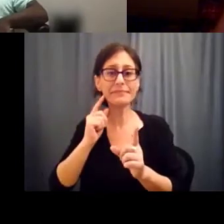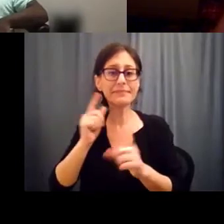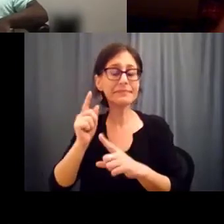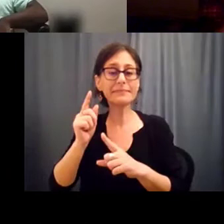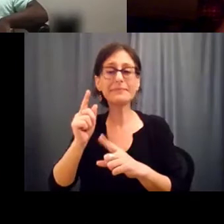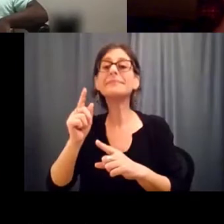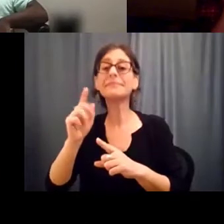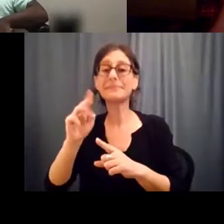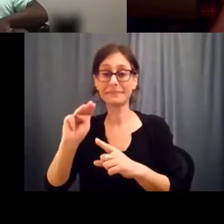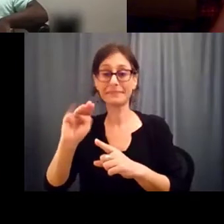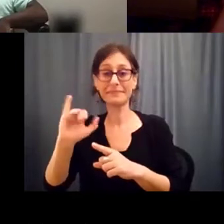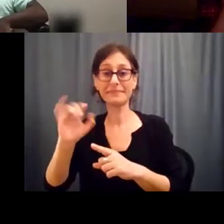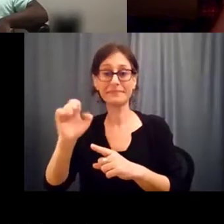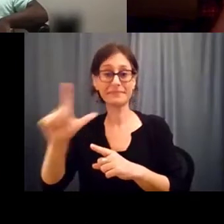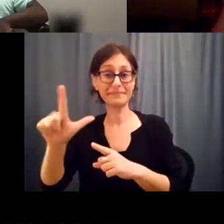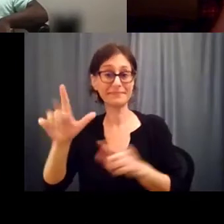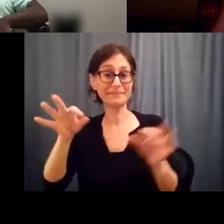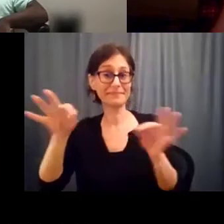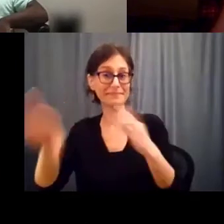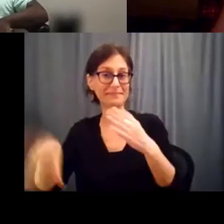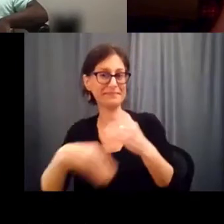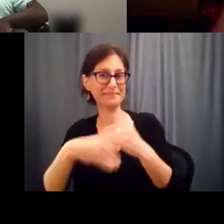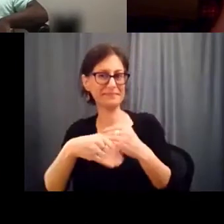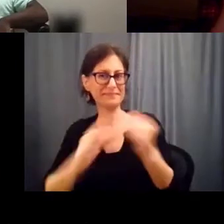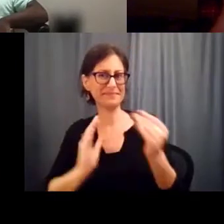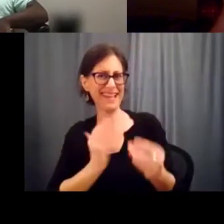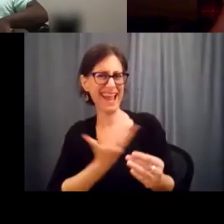our experience was like